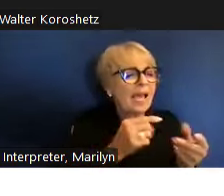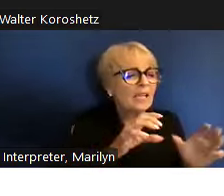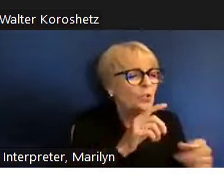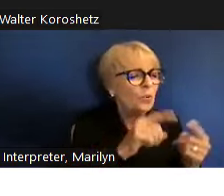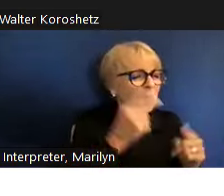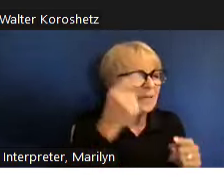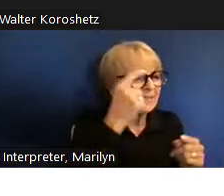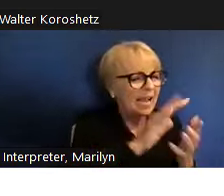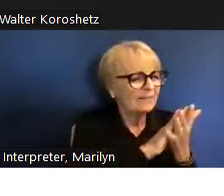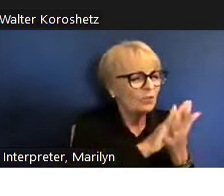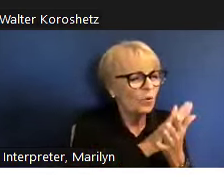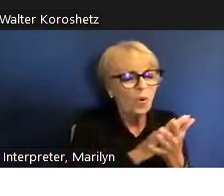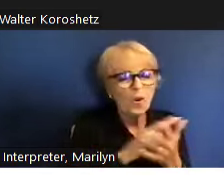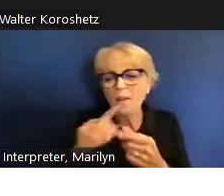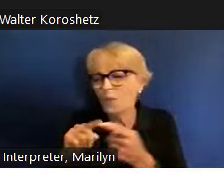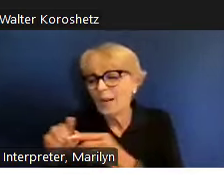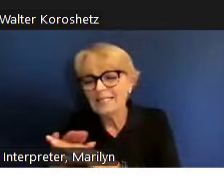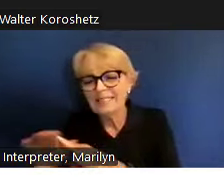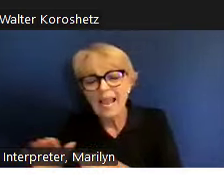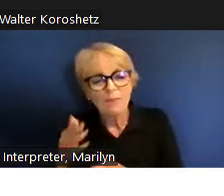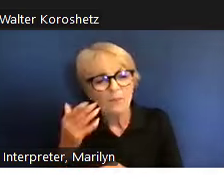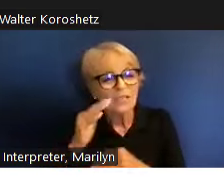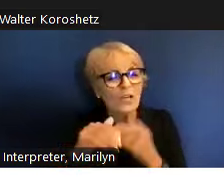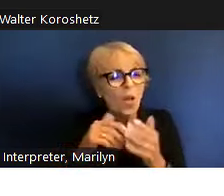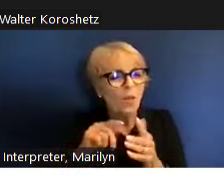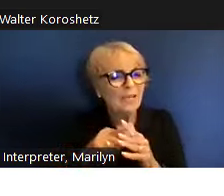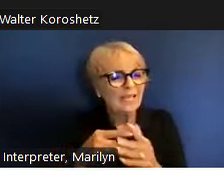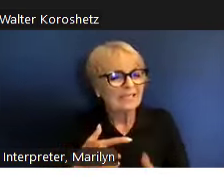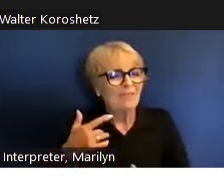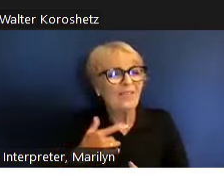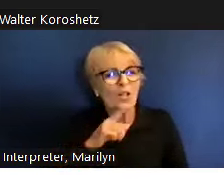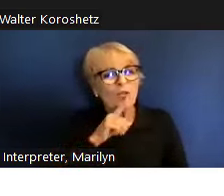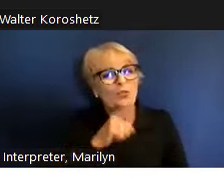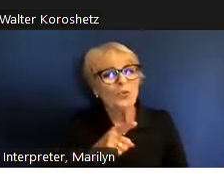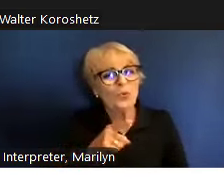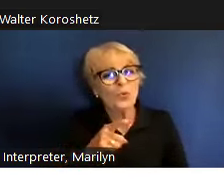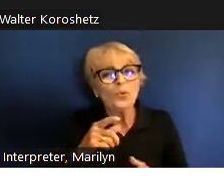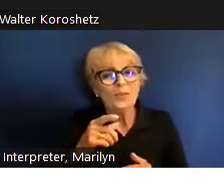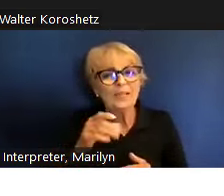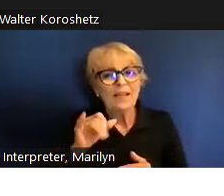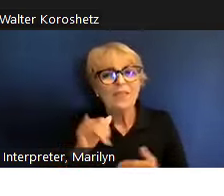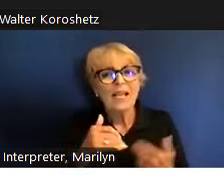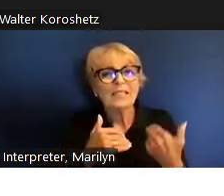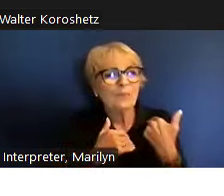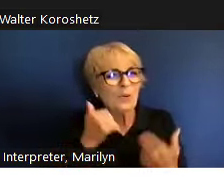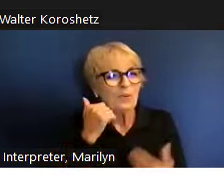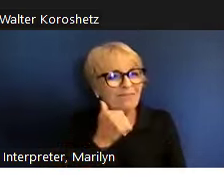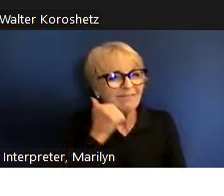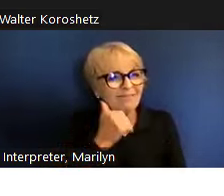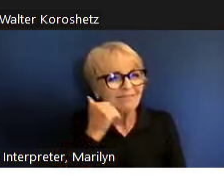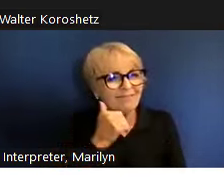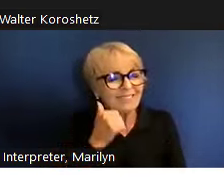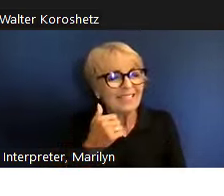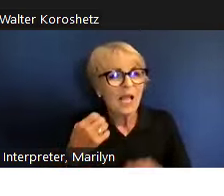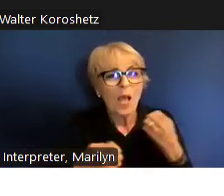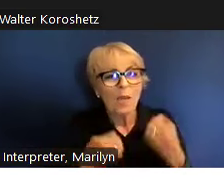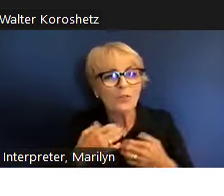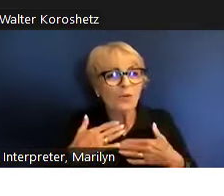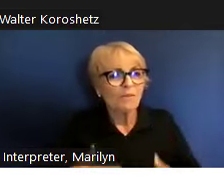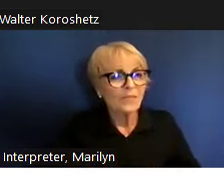I think it all starts to feel true if that is the burden on day-to-day life, right? Both the emotional, the physical,